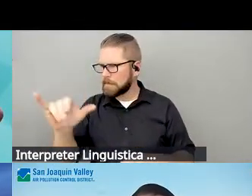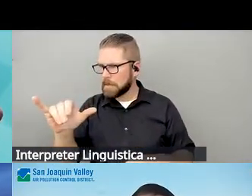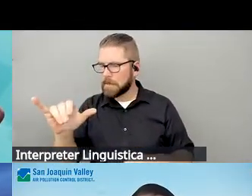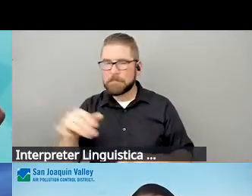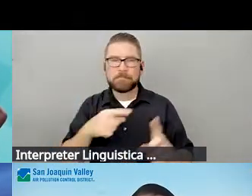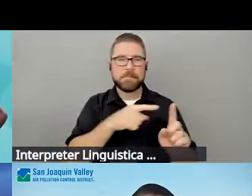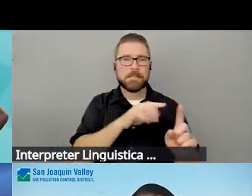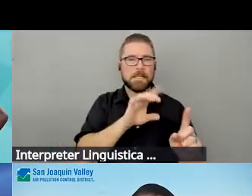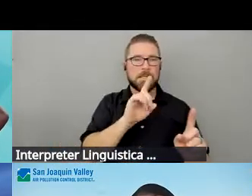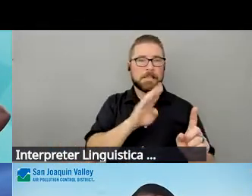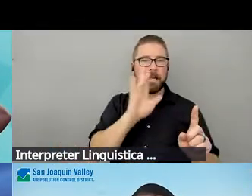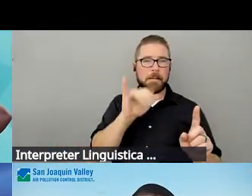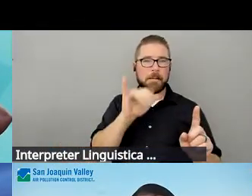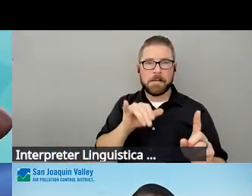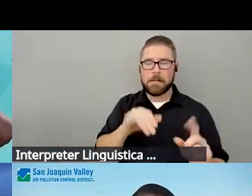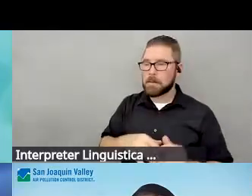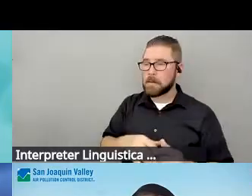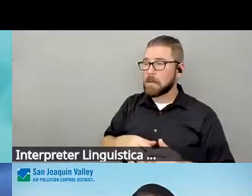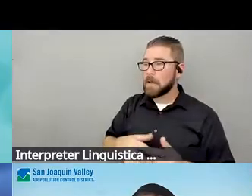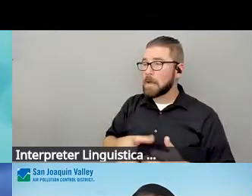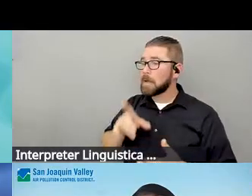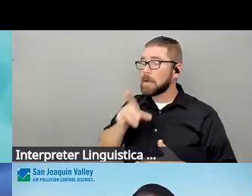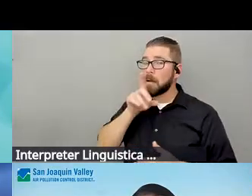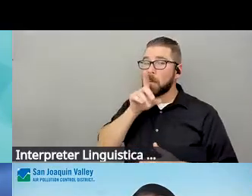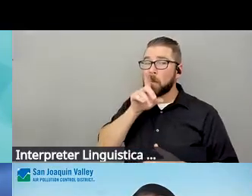Actually, I think